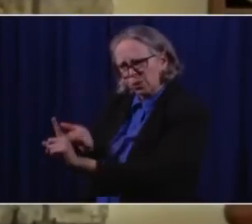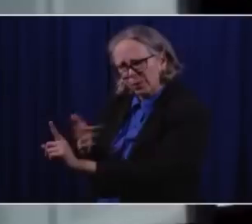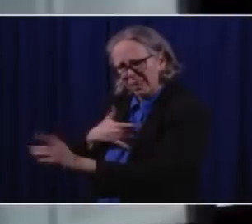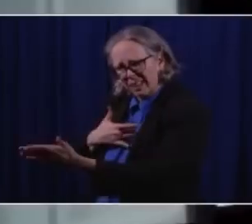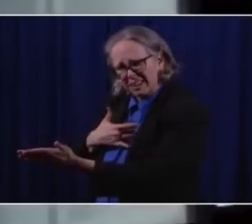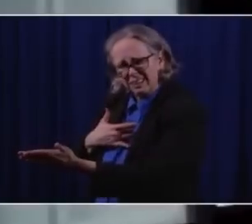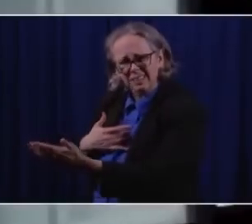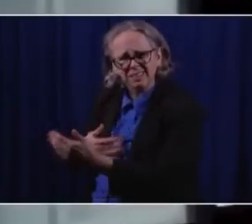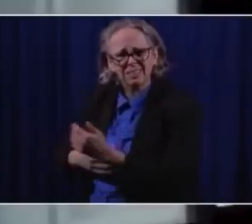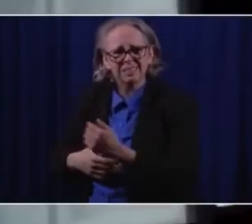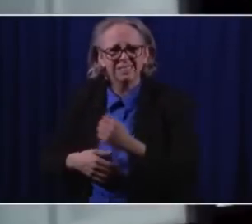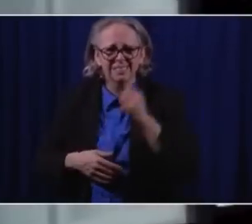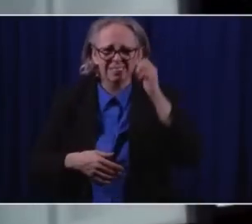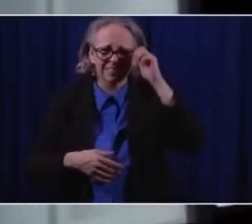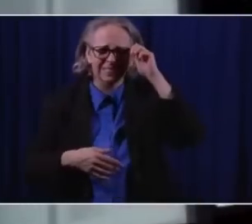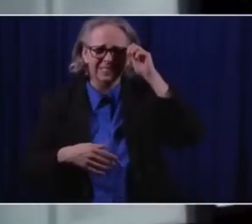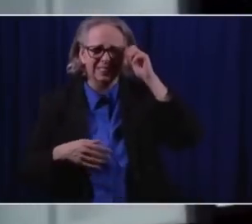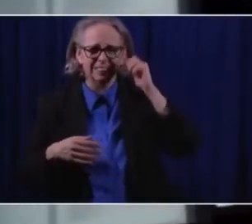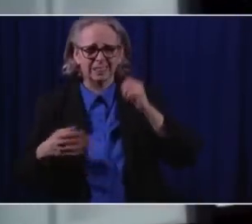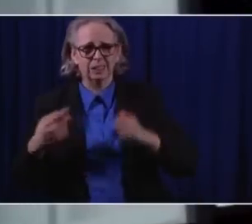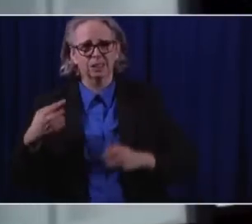We're doing okay. We lean on each other.